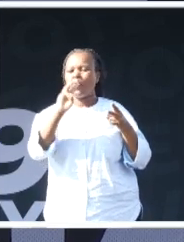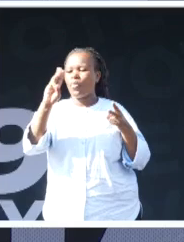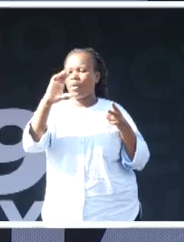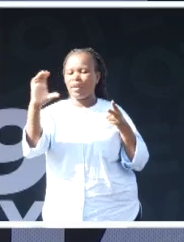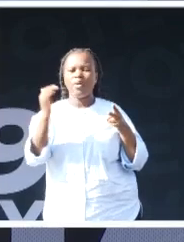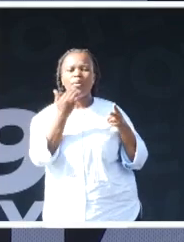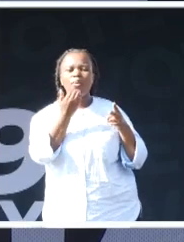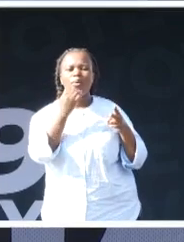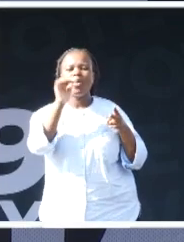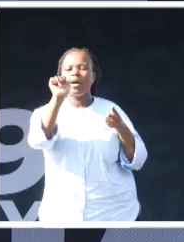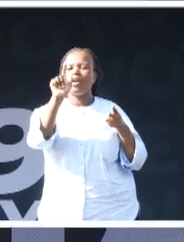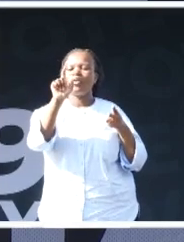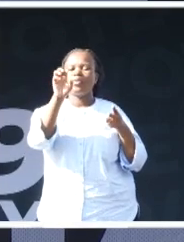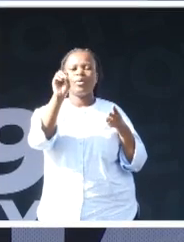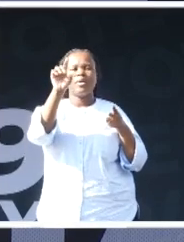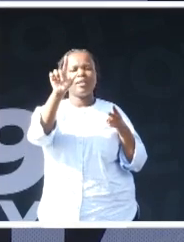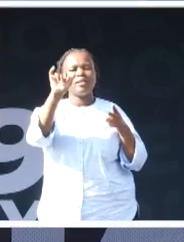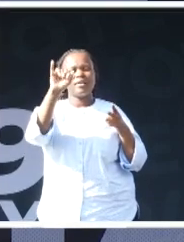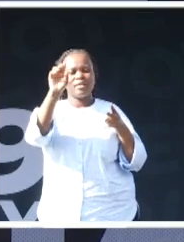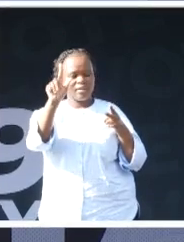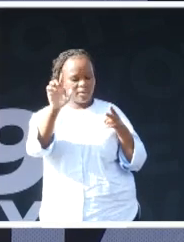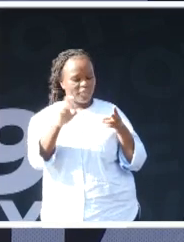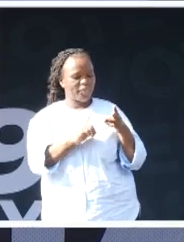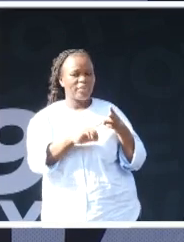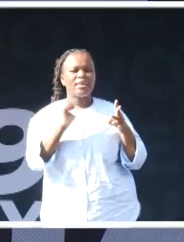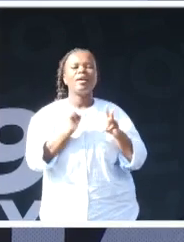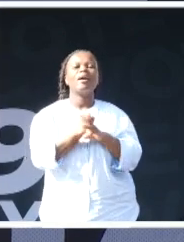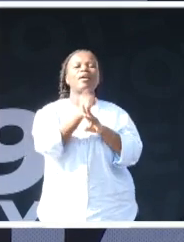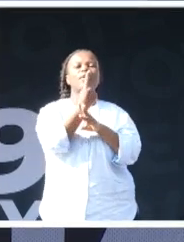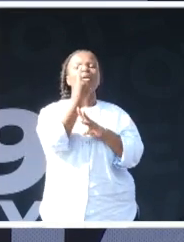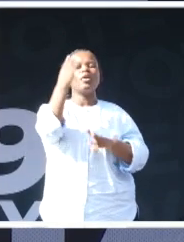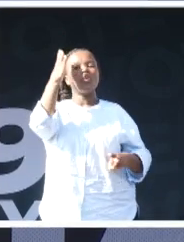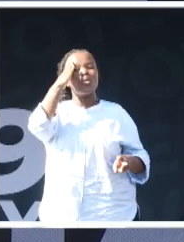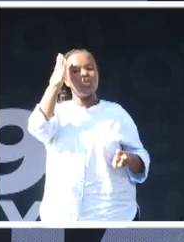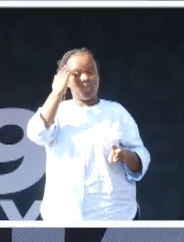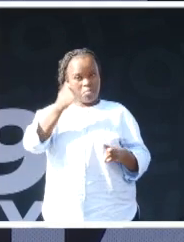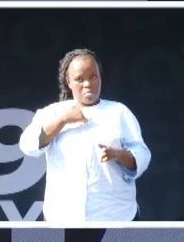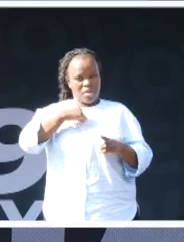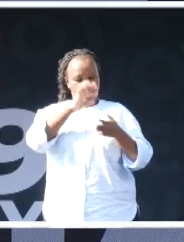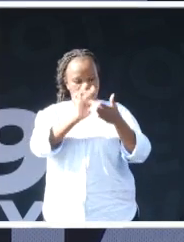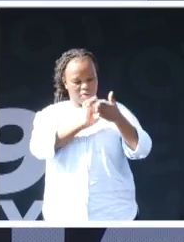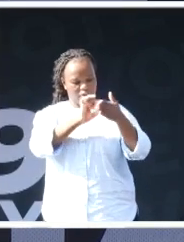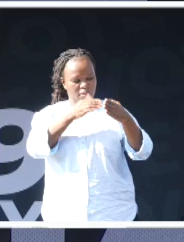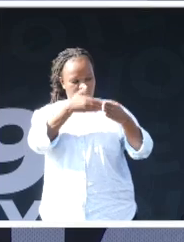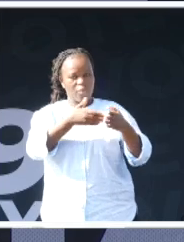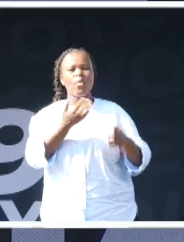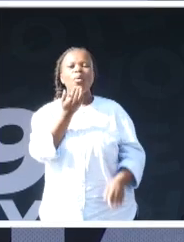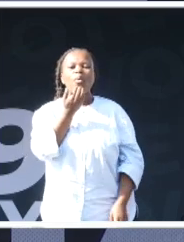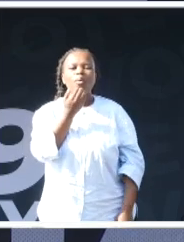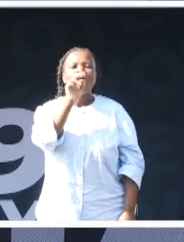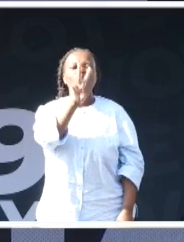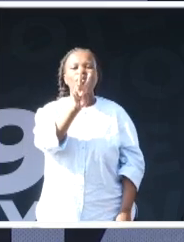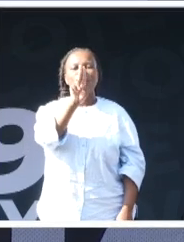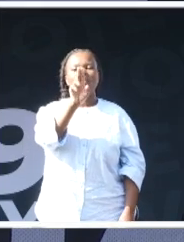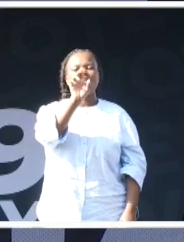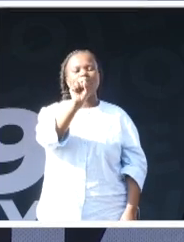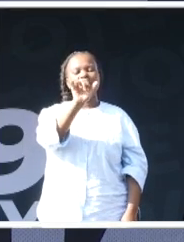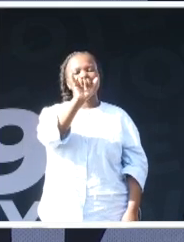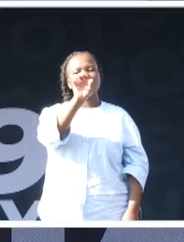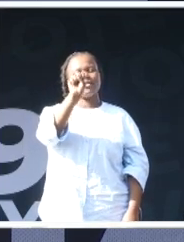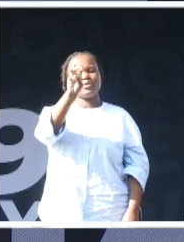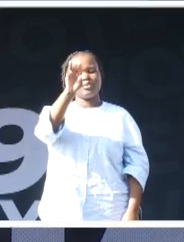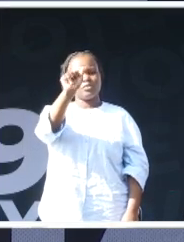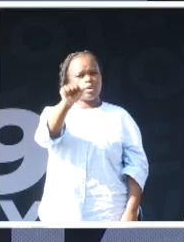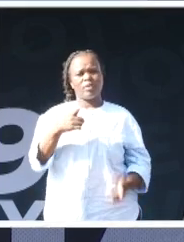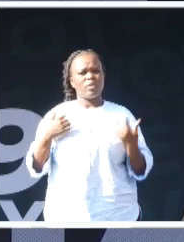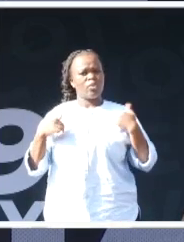And when they vote in Gauteng, we know, because I'm voting here, I'm voting for Vuyiso. We are not going